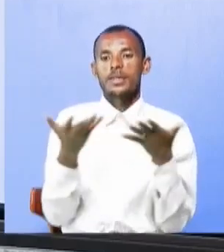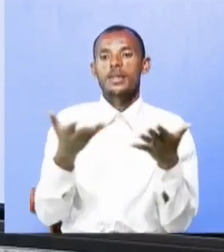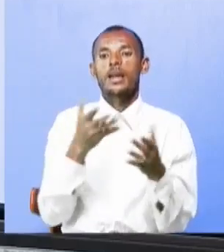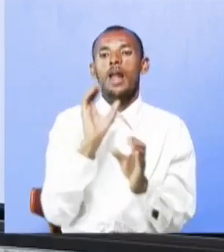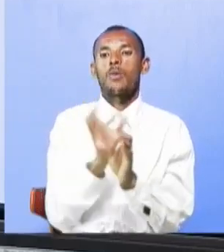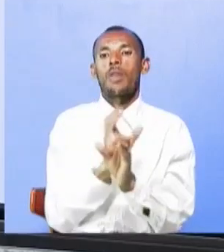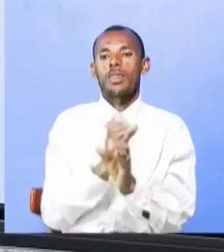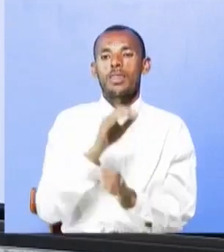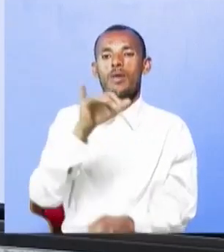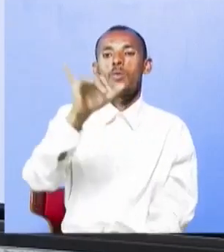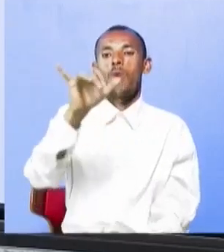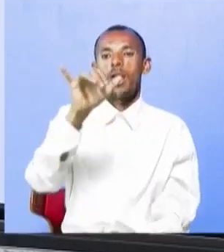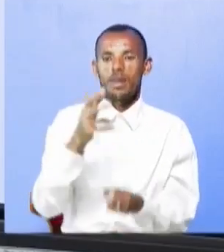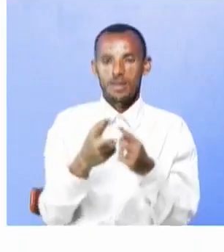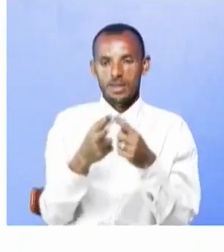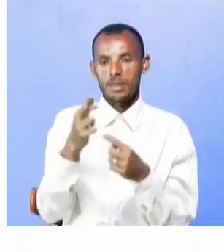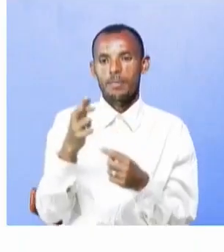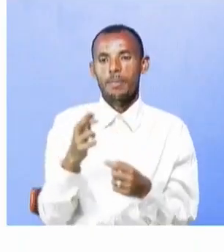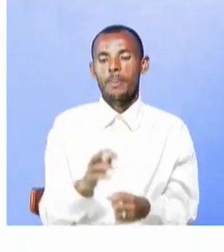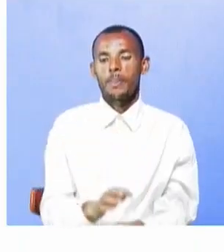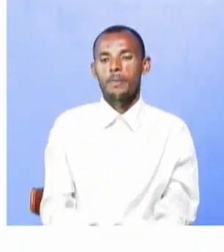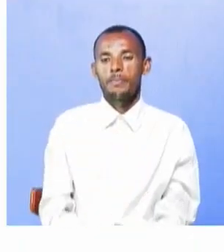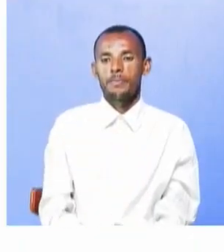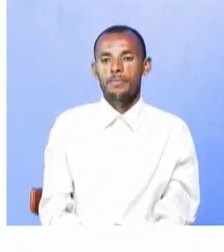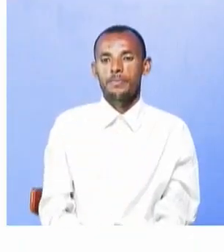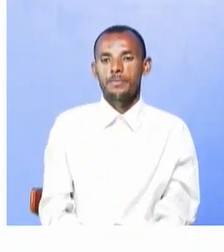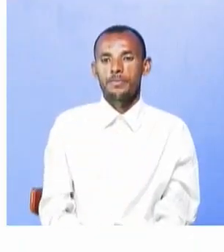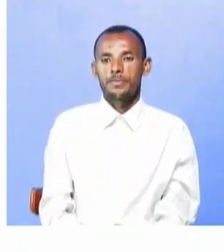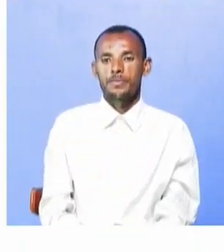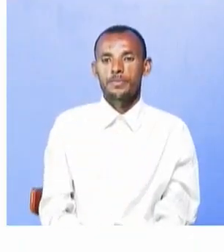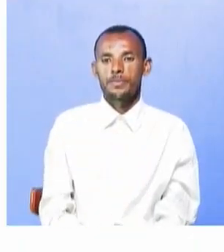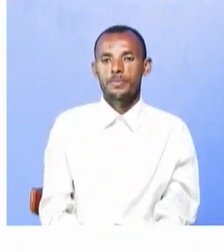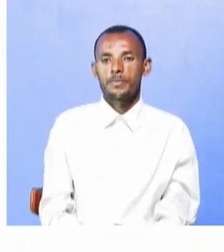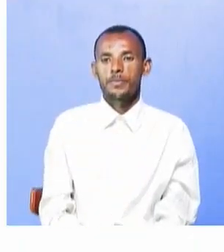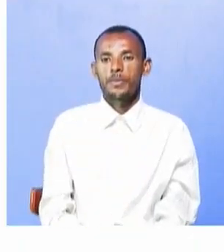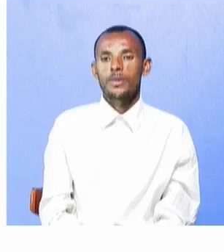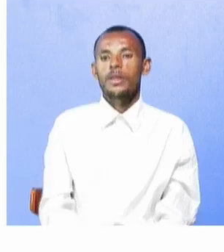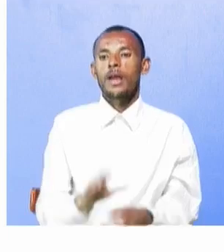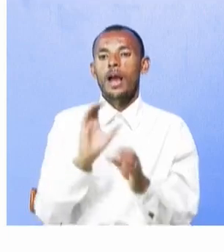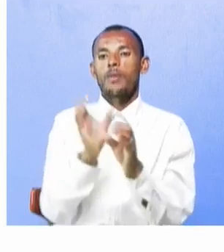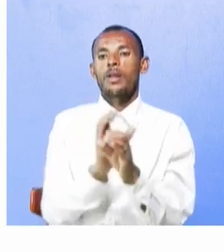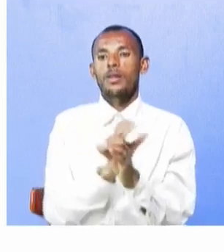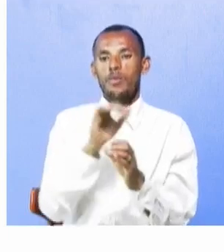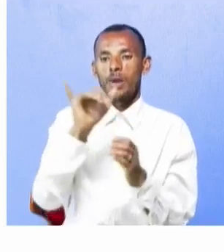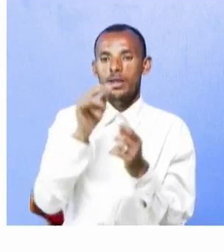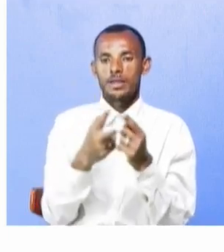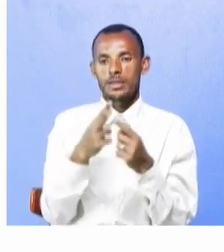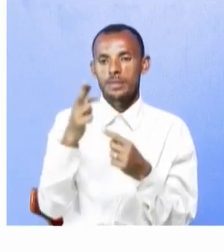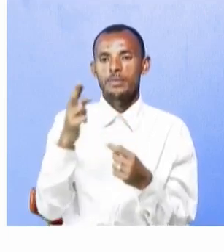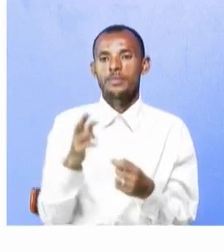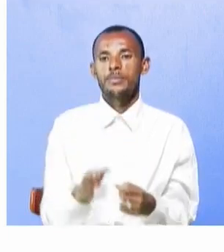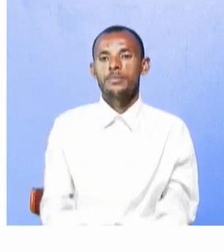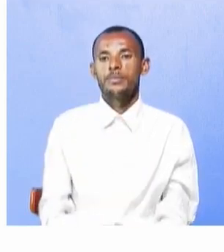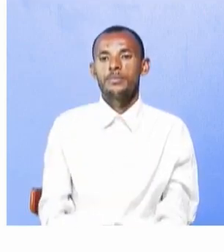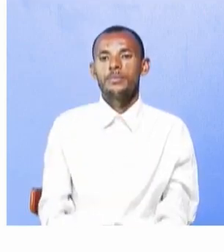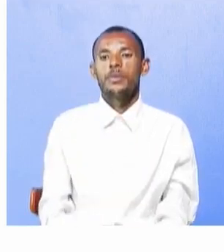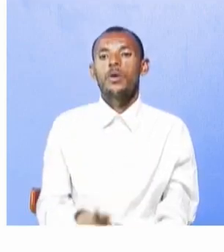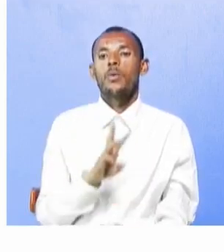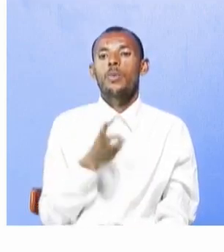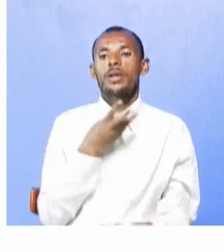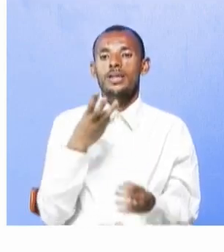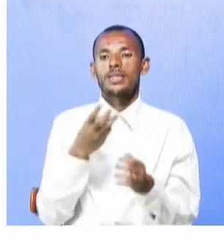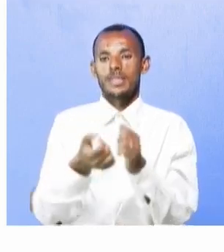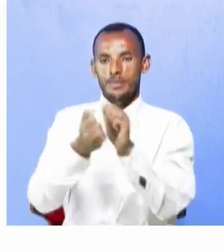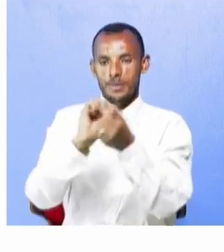calculating the y-intercept. Okay, in calculating the y-intercept, we